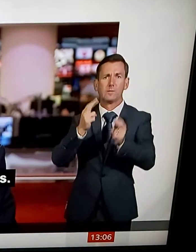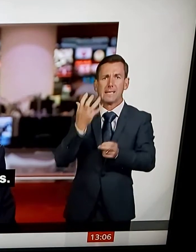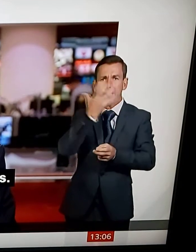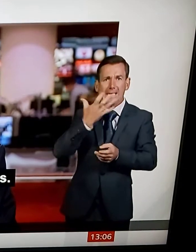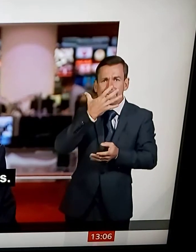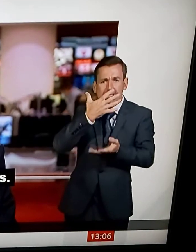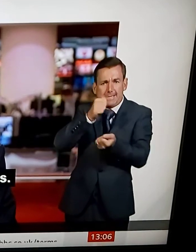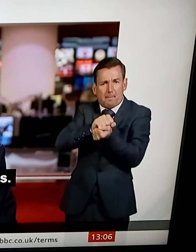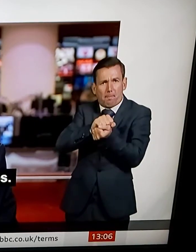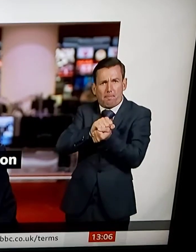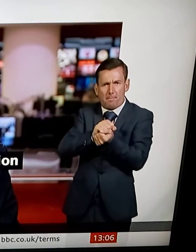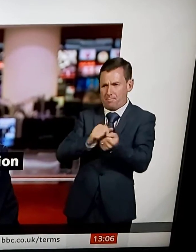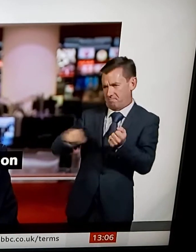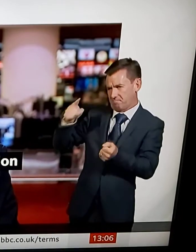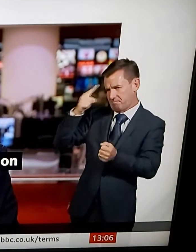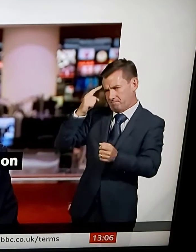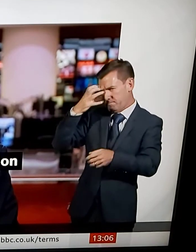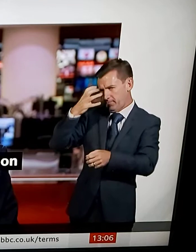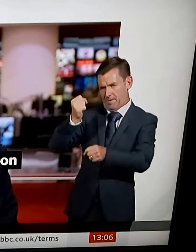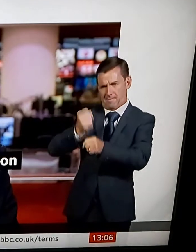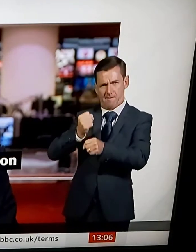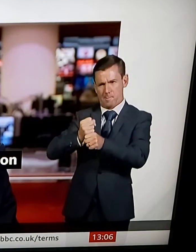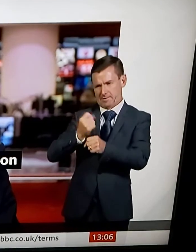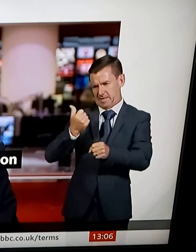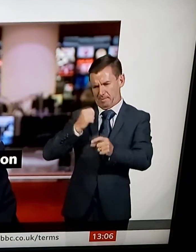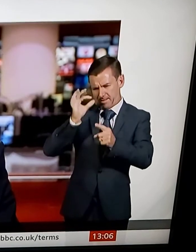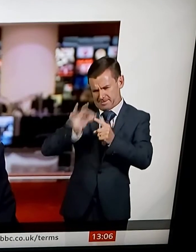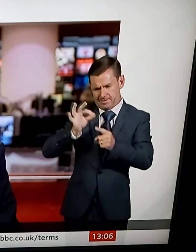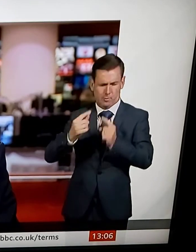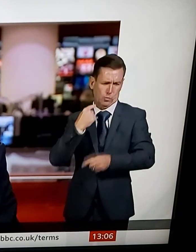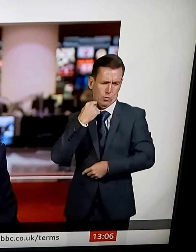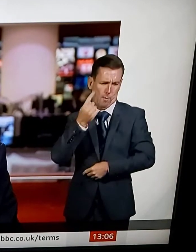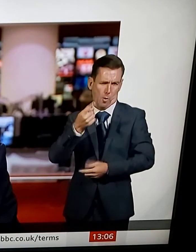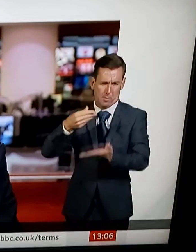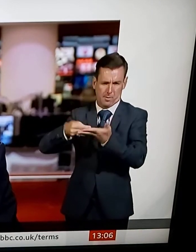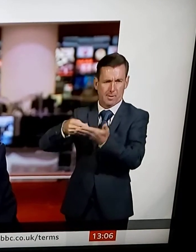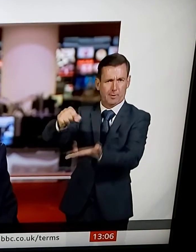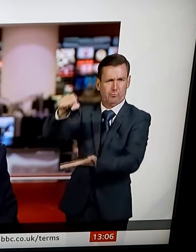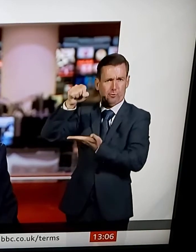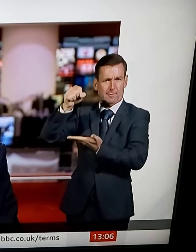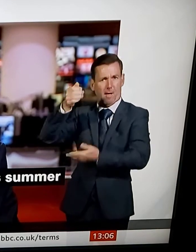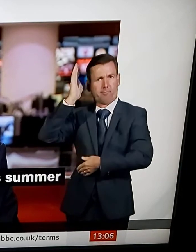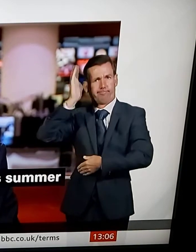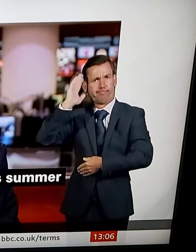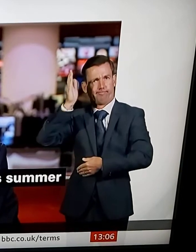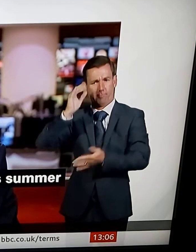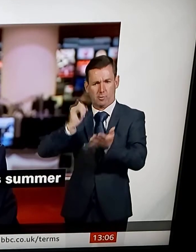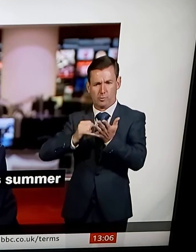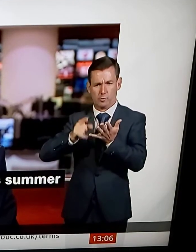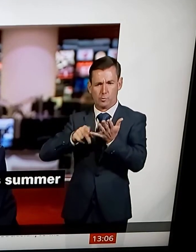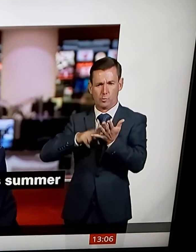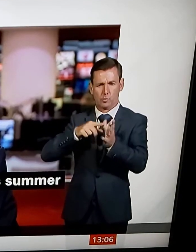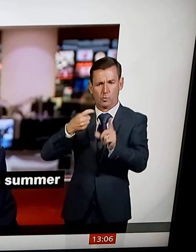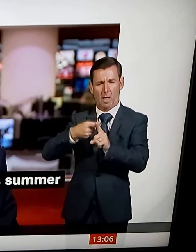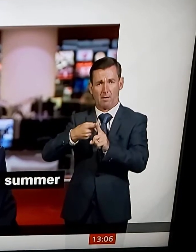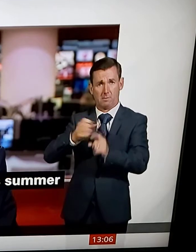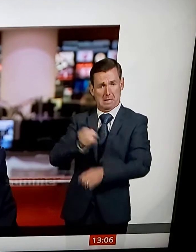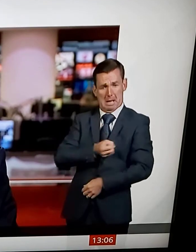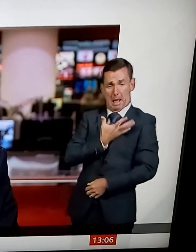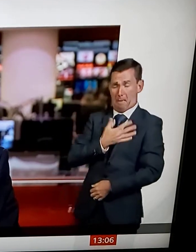refurbishing to the carbon emissions targets. What we need to know is that it's very well worth 3 million pounds of investment into